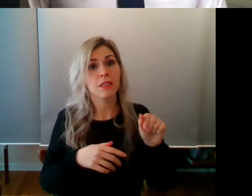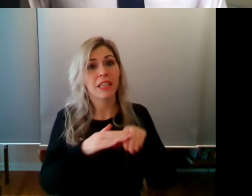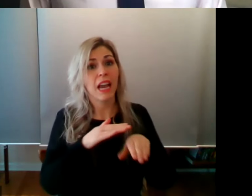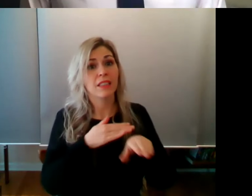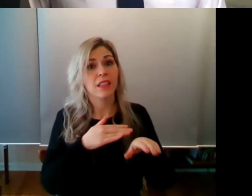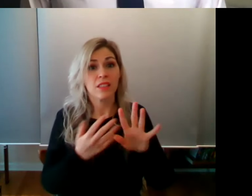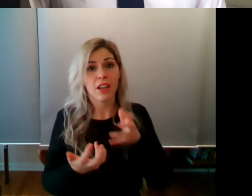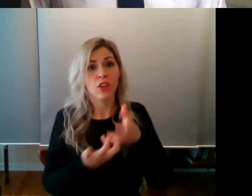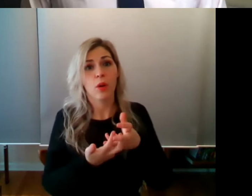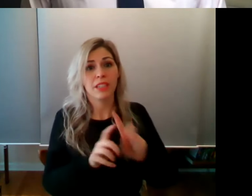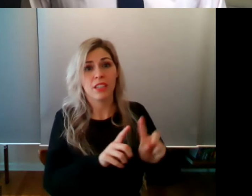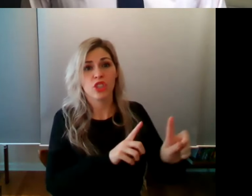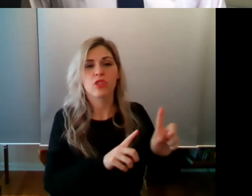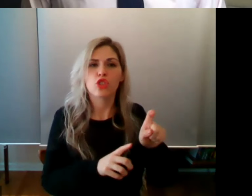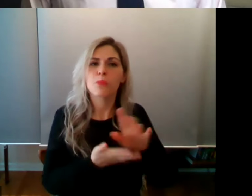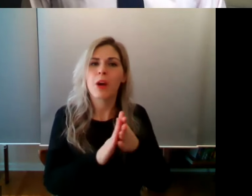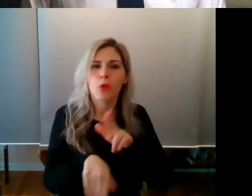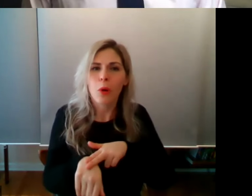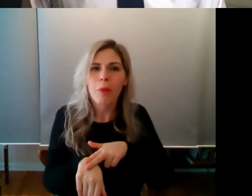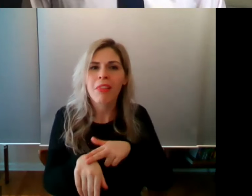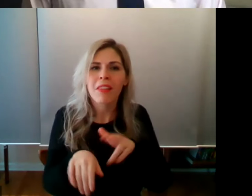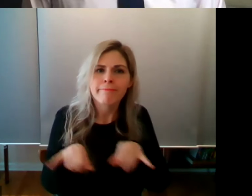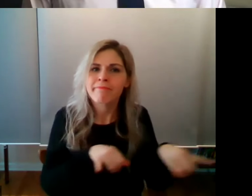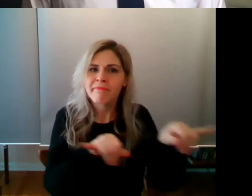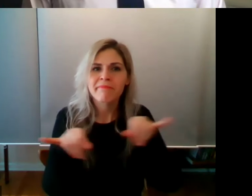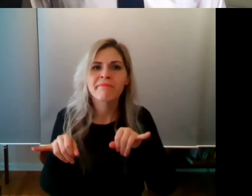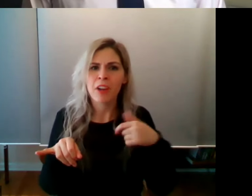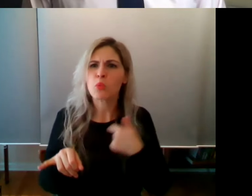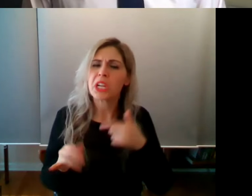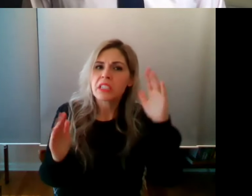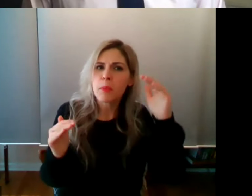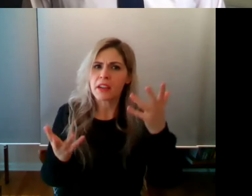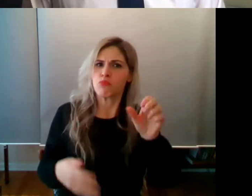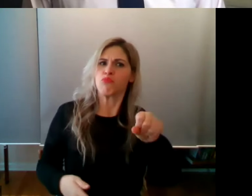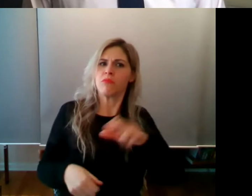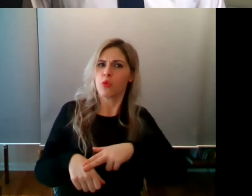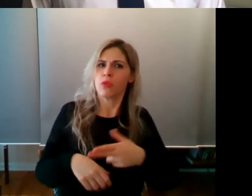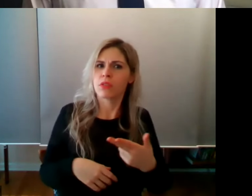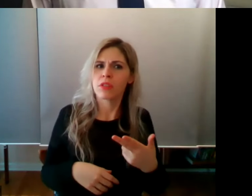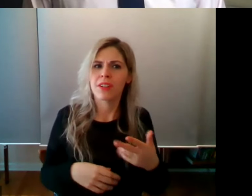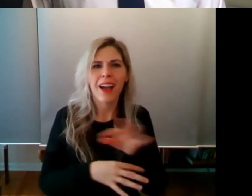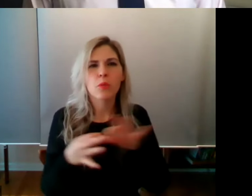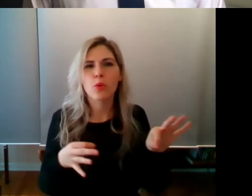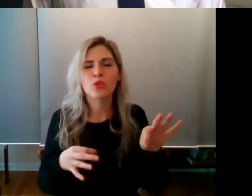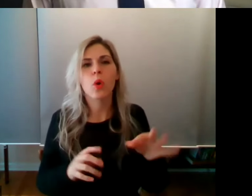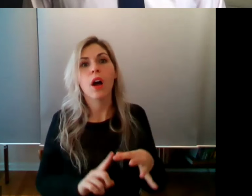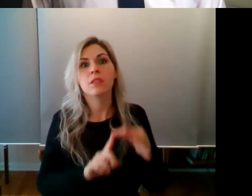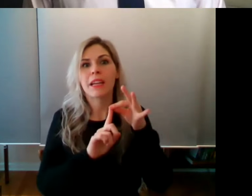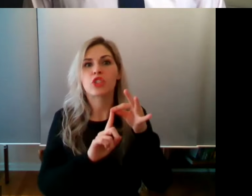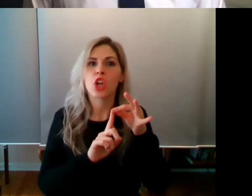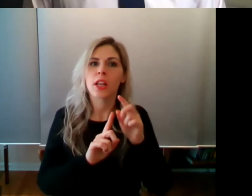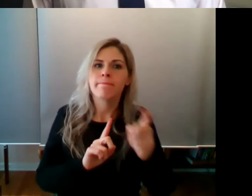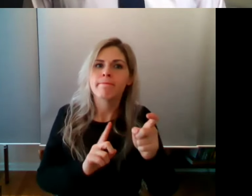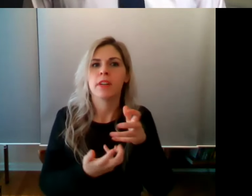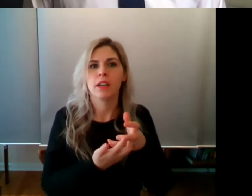disability accommodations are seen as normal and expected, rather than something that is like special treatment again, or